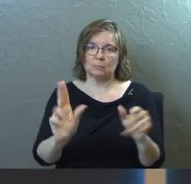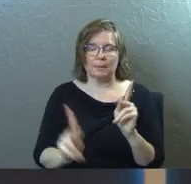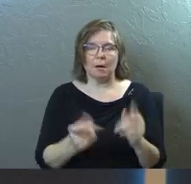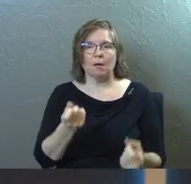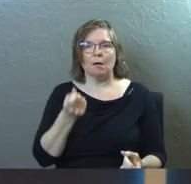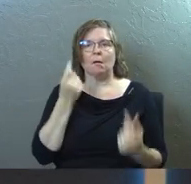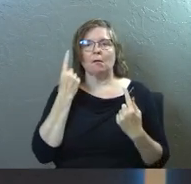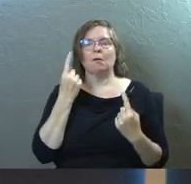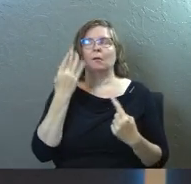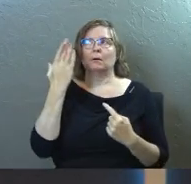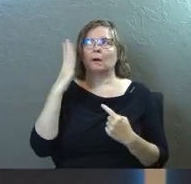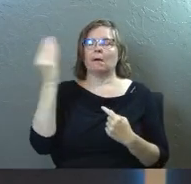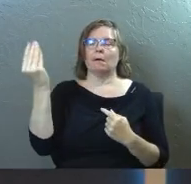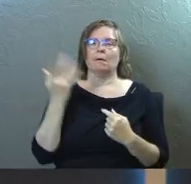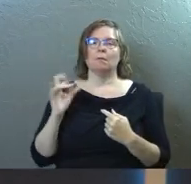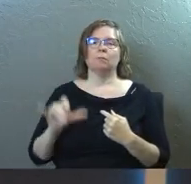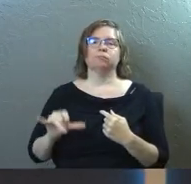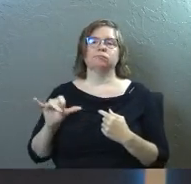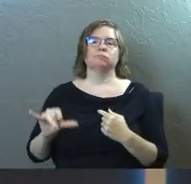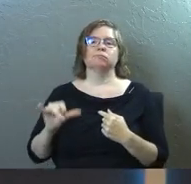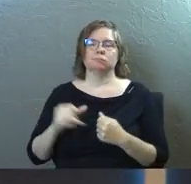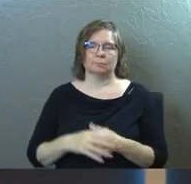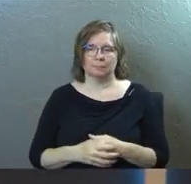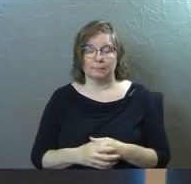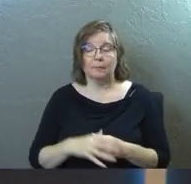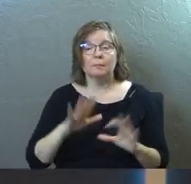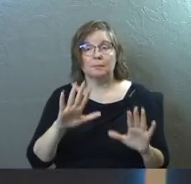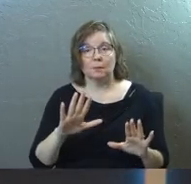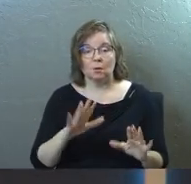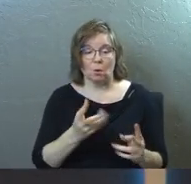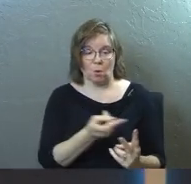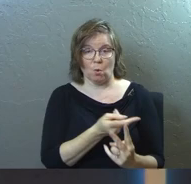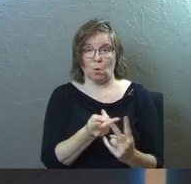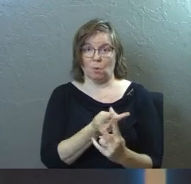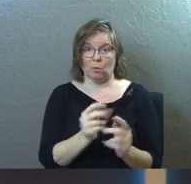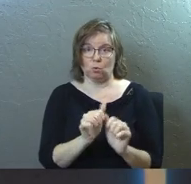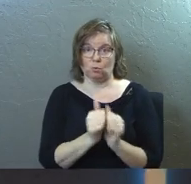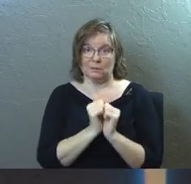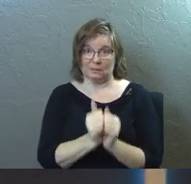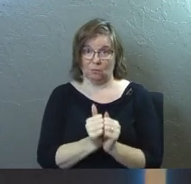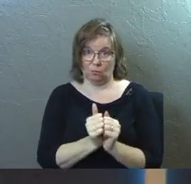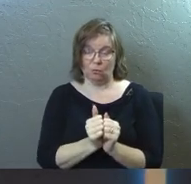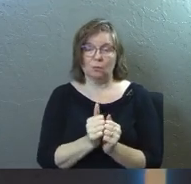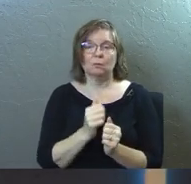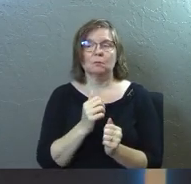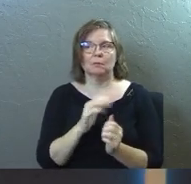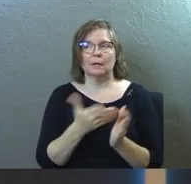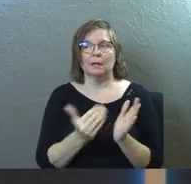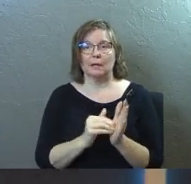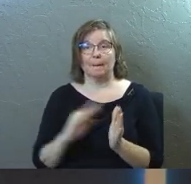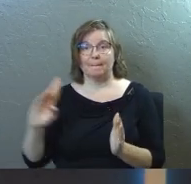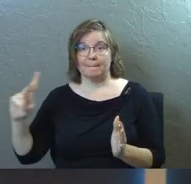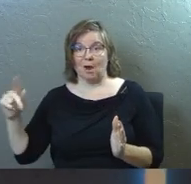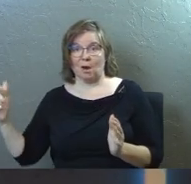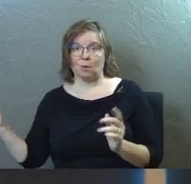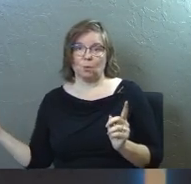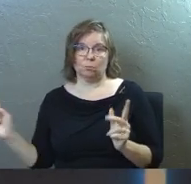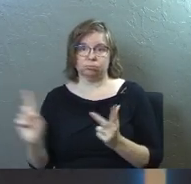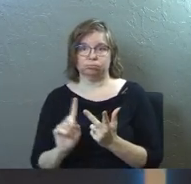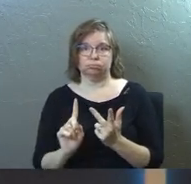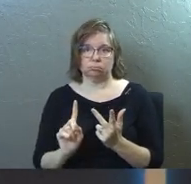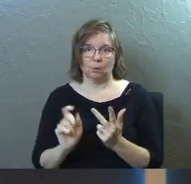people understand what God is speaking and knowing. And so they're doing this together. Again, Mark is with them. And